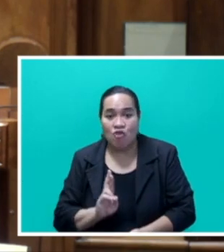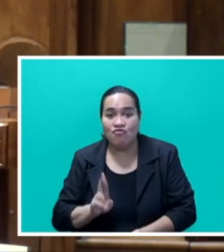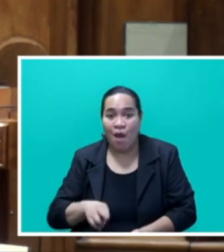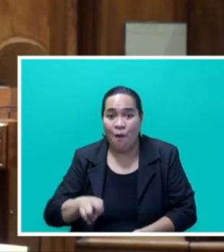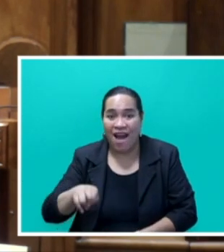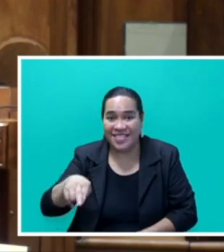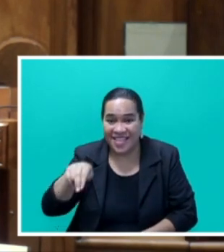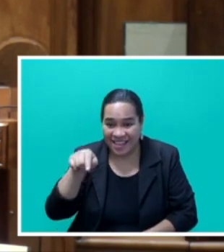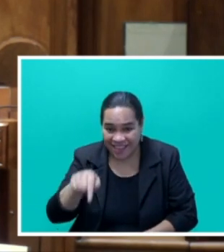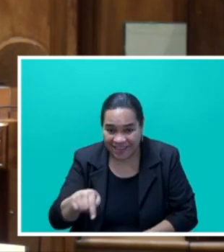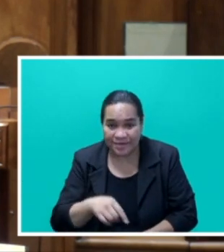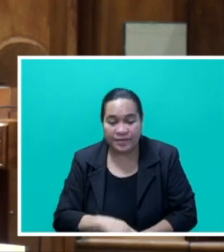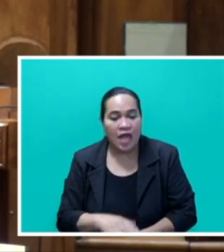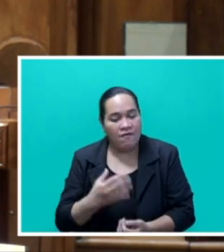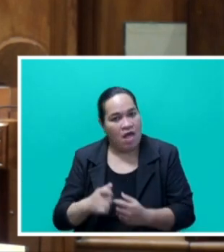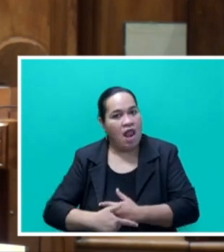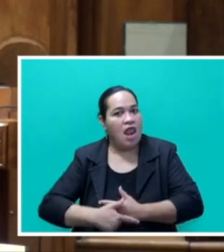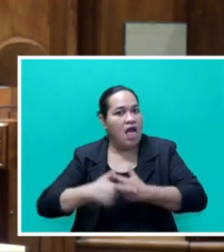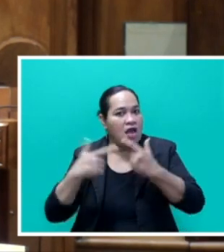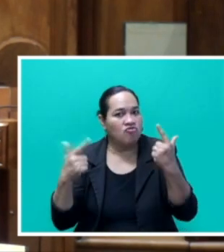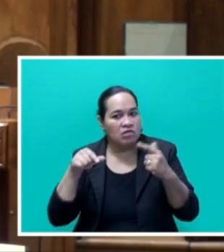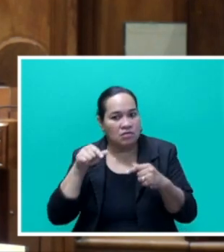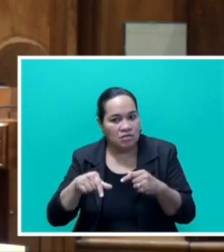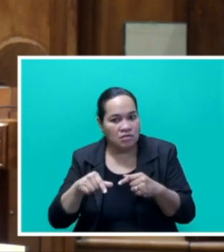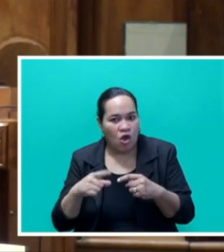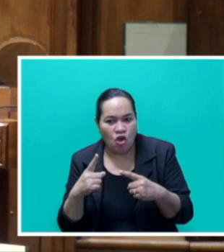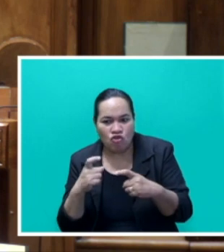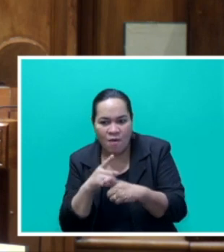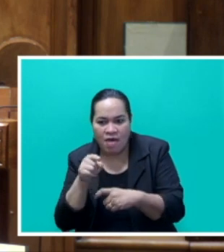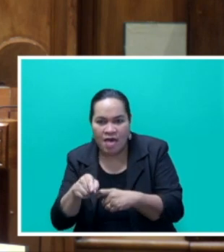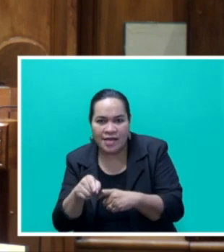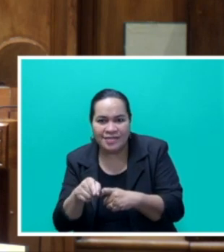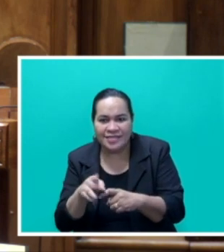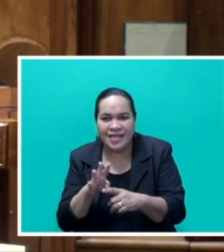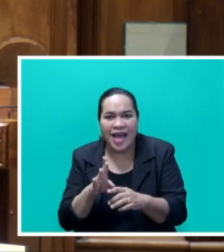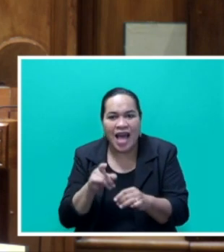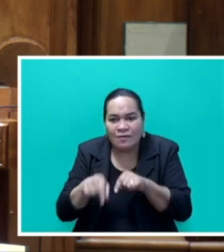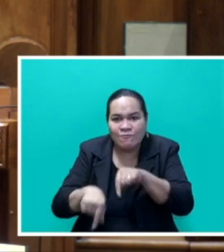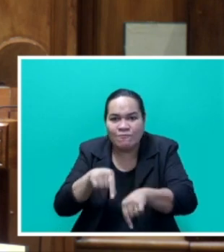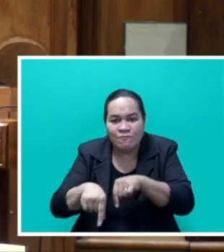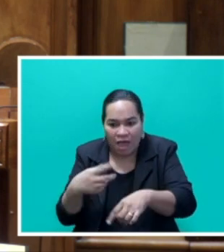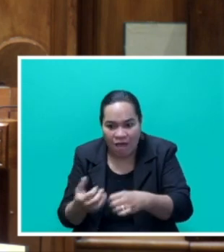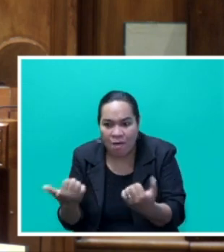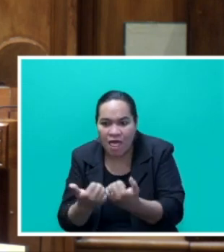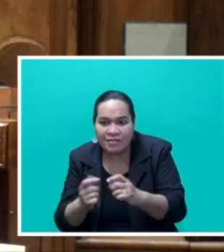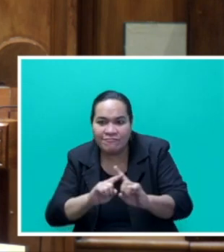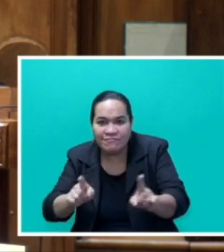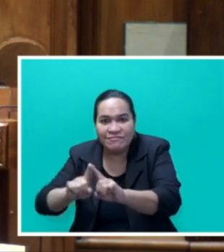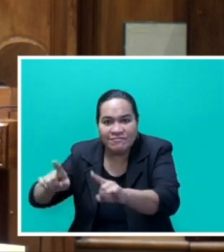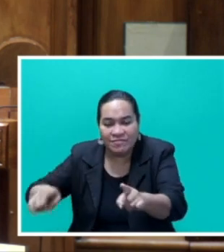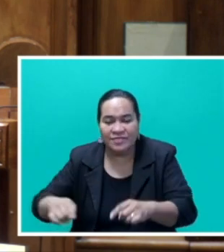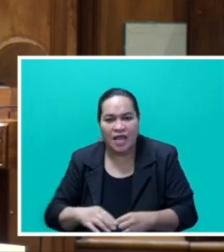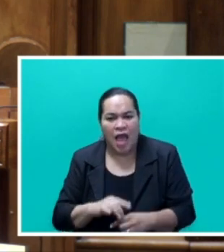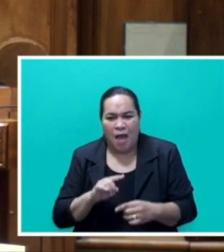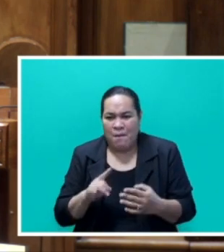Speaker, has the largest stands of complex mangrove ecosystems in Fiji. But it is under